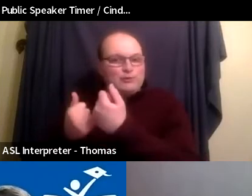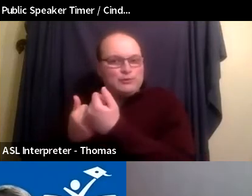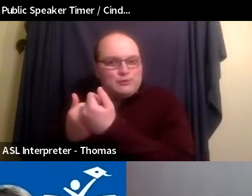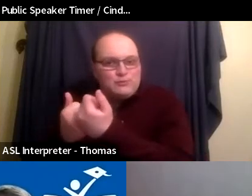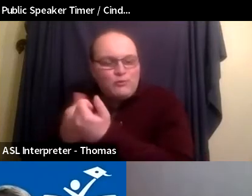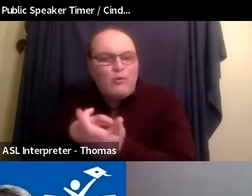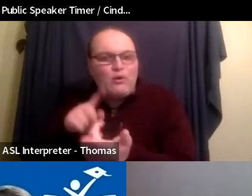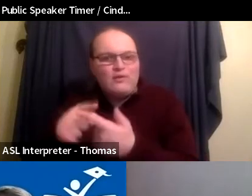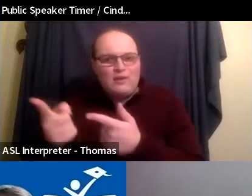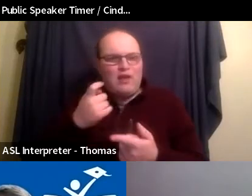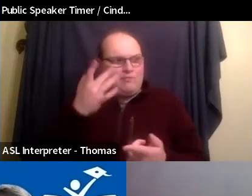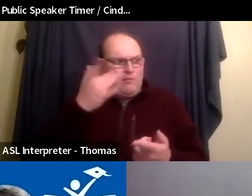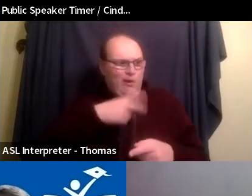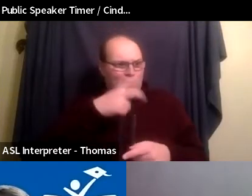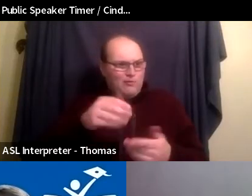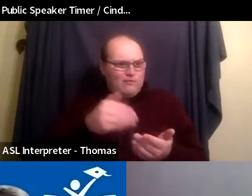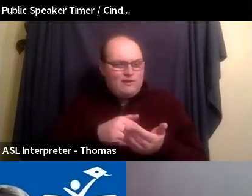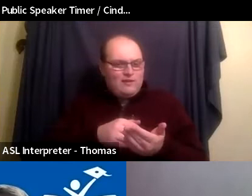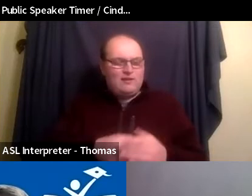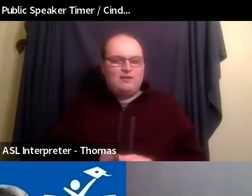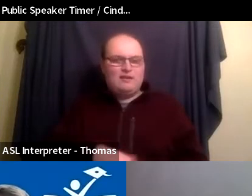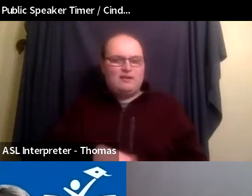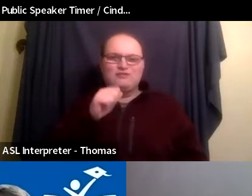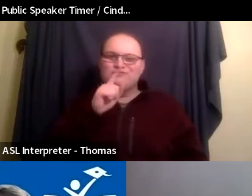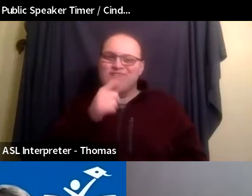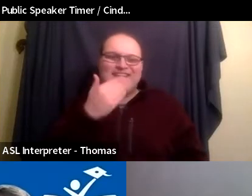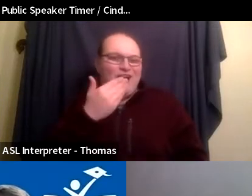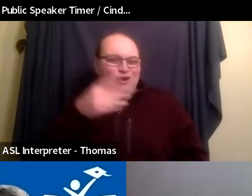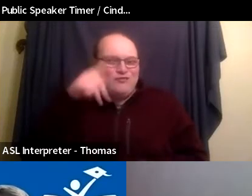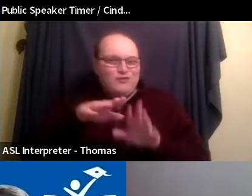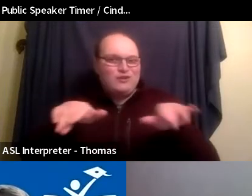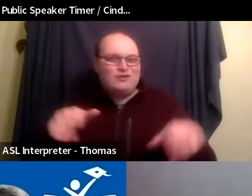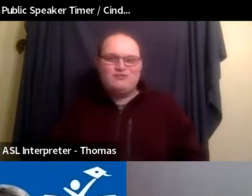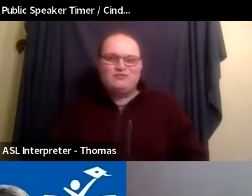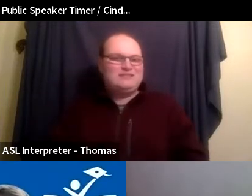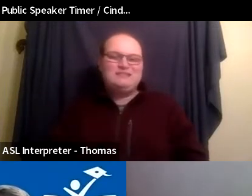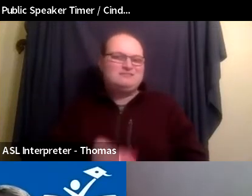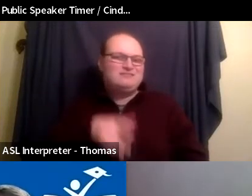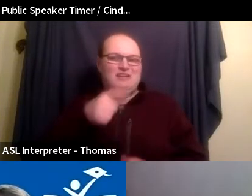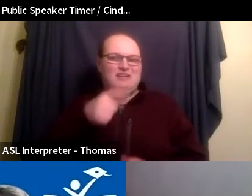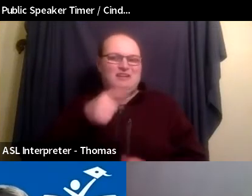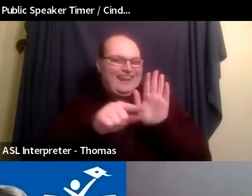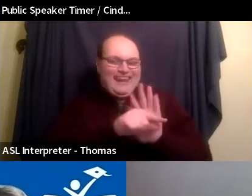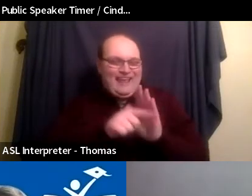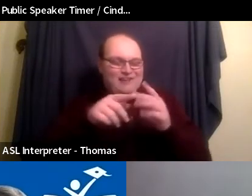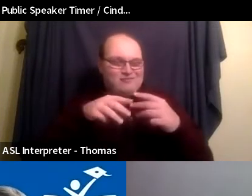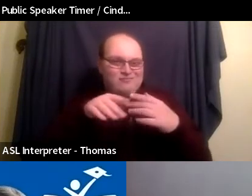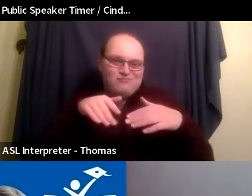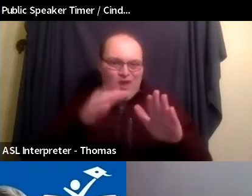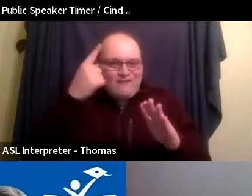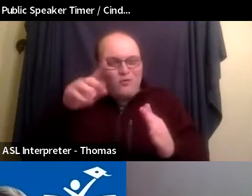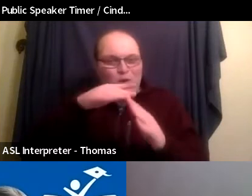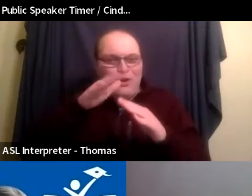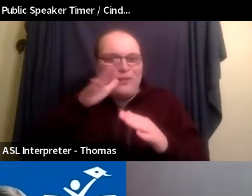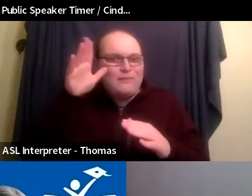moved? This is really not good for the kid and not for the parents. Because the beginning of the year